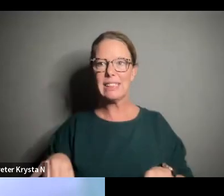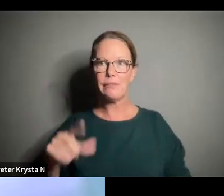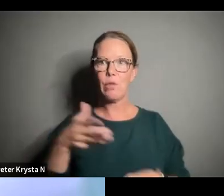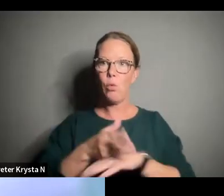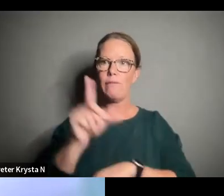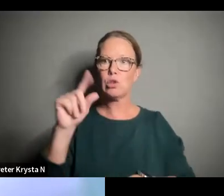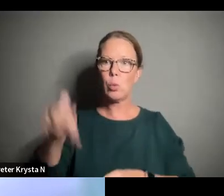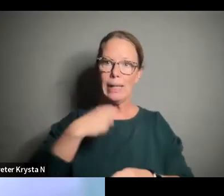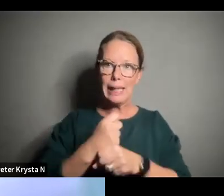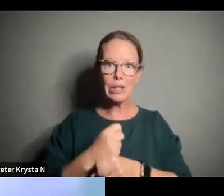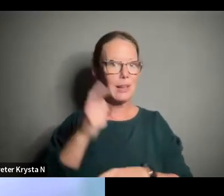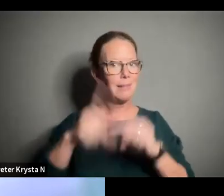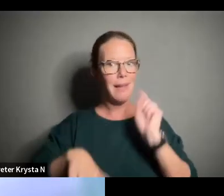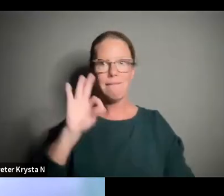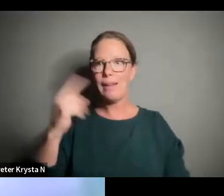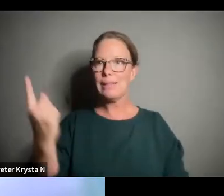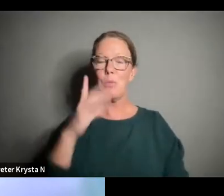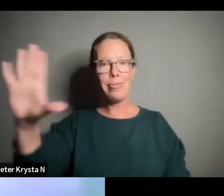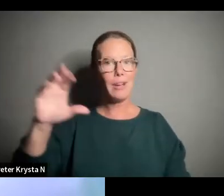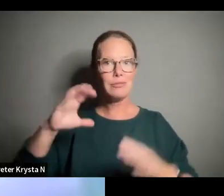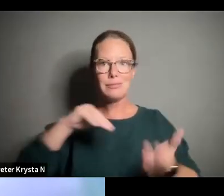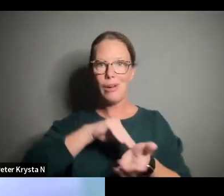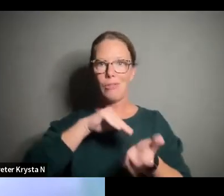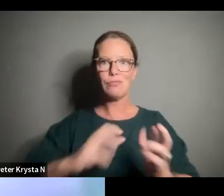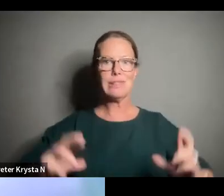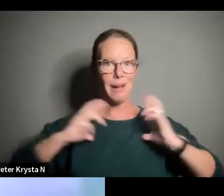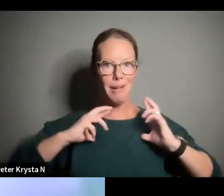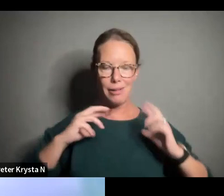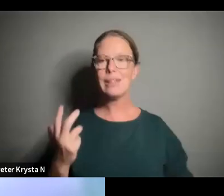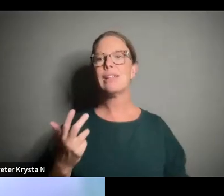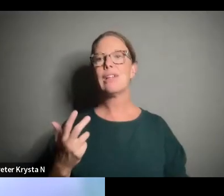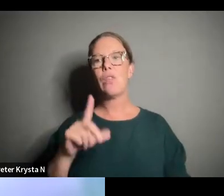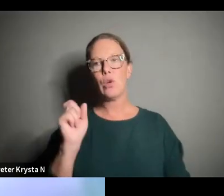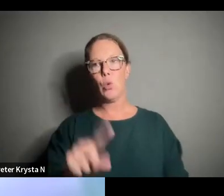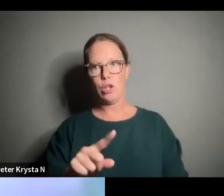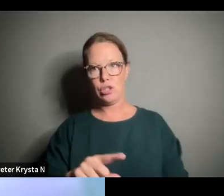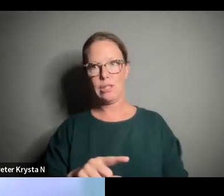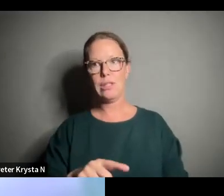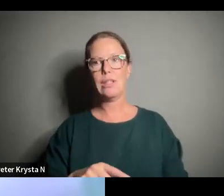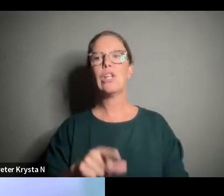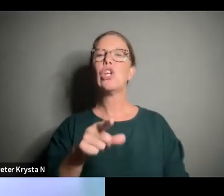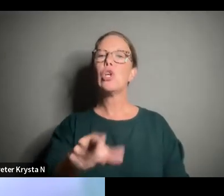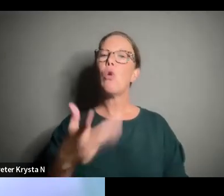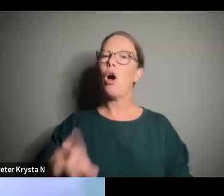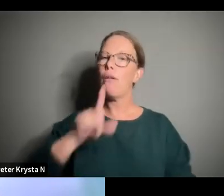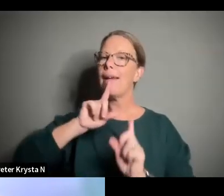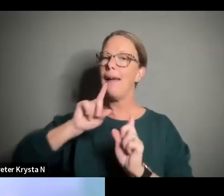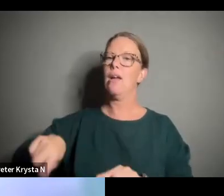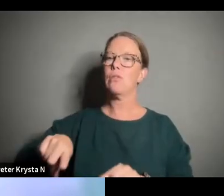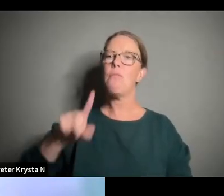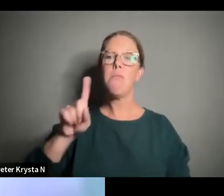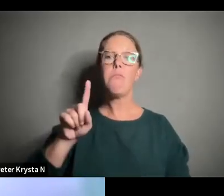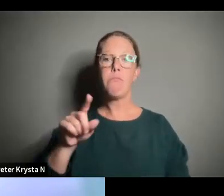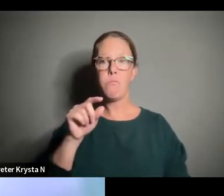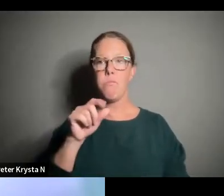haven't been able to find somebody that can help with that. And so the question is, you've already answered the question that you can get this. You don't